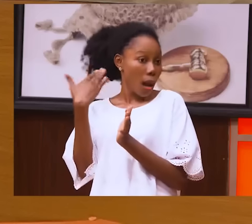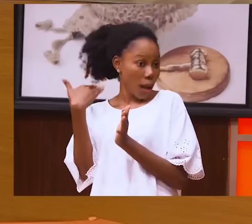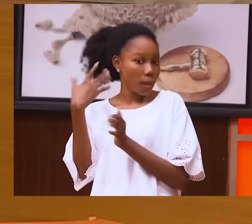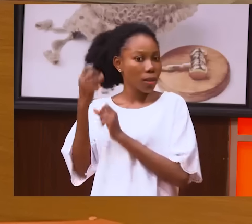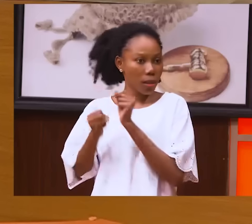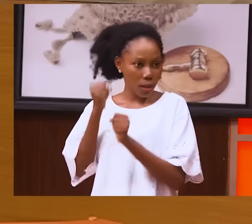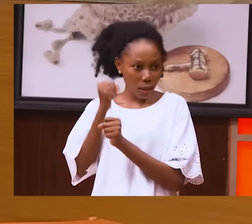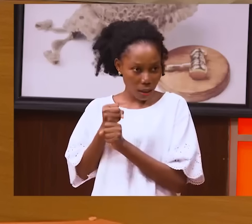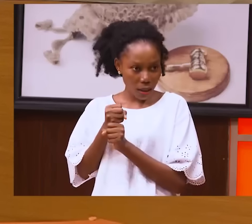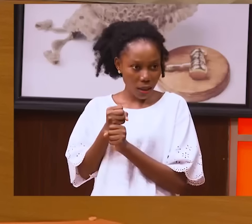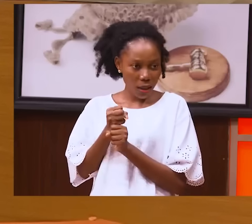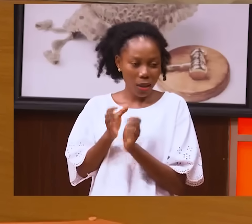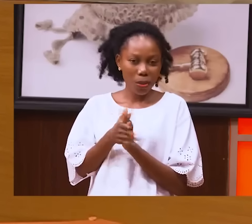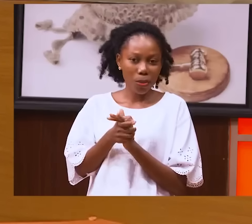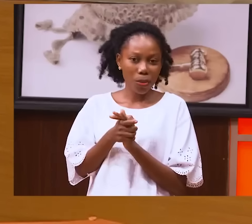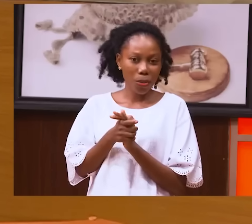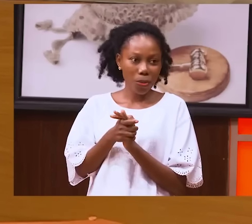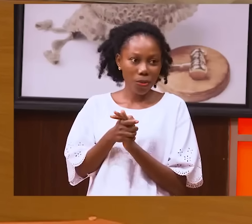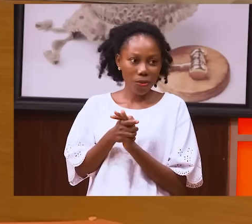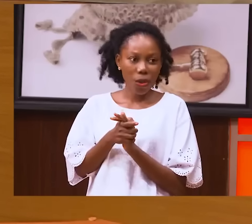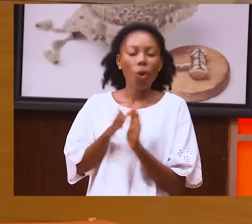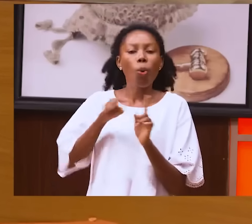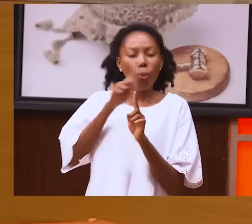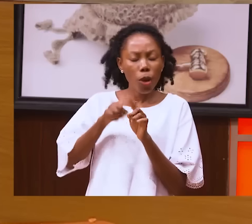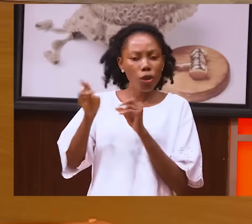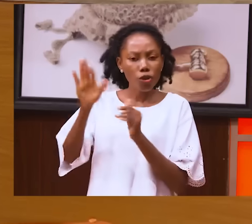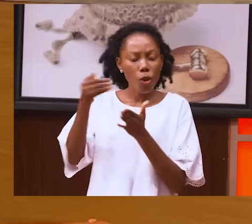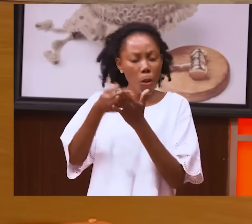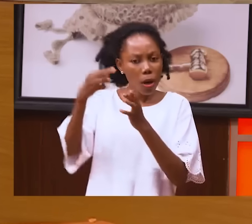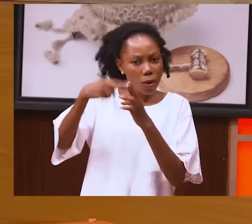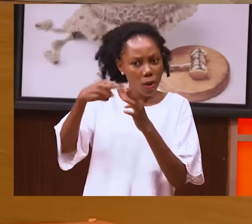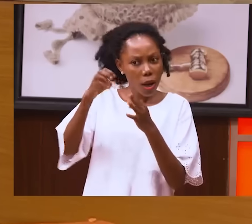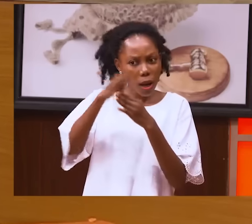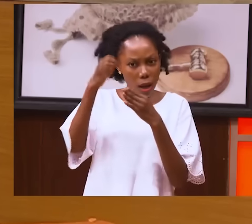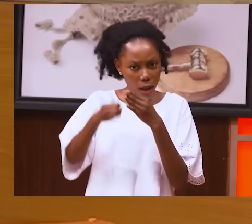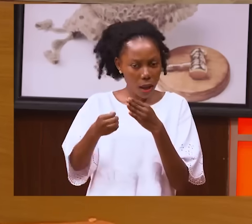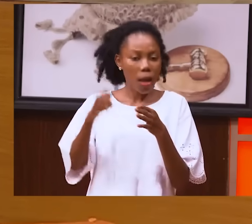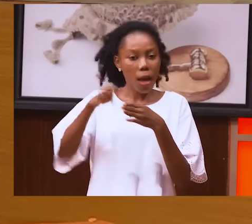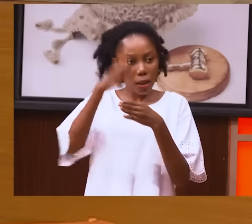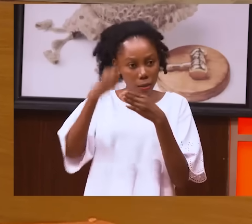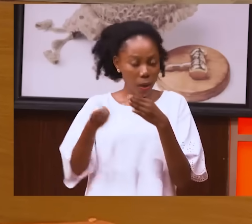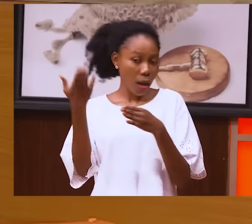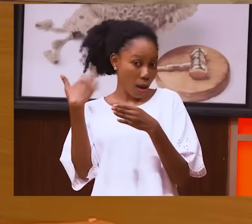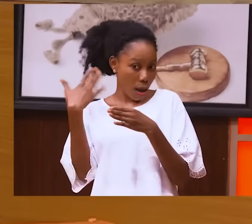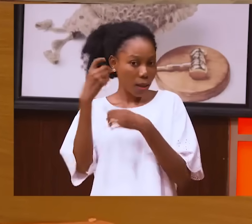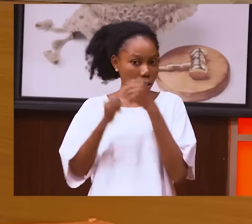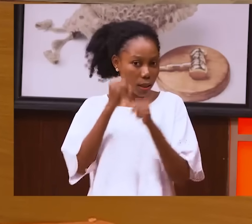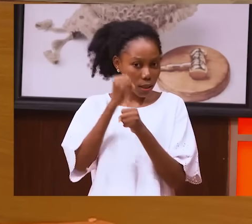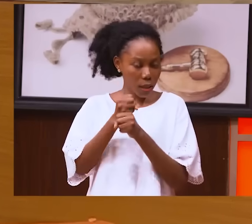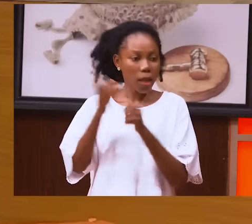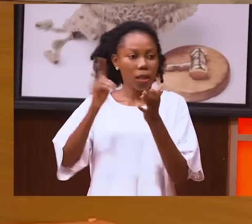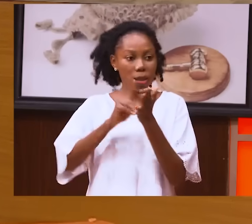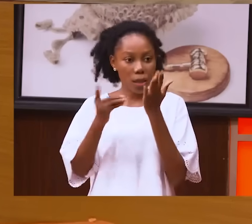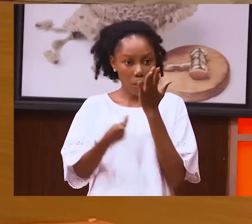on. When did your money expire? My money expired last year, Last year when?